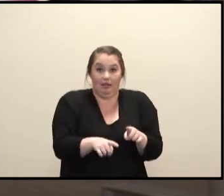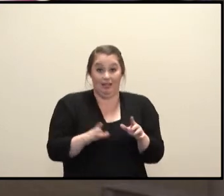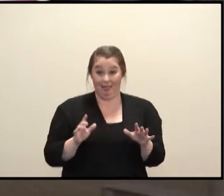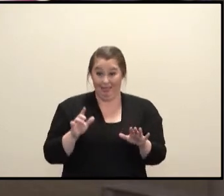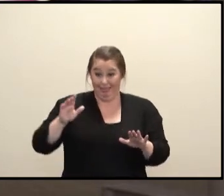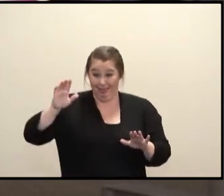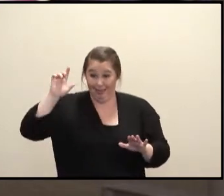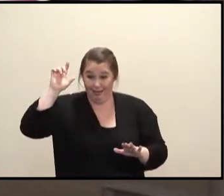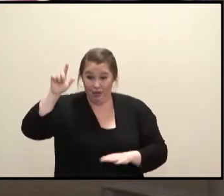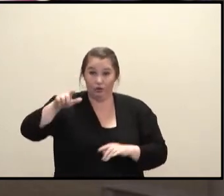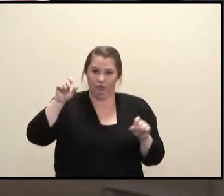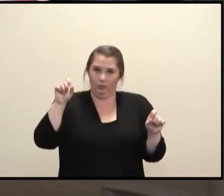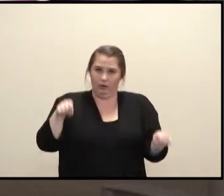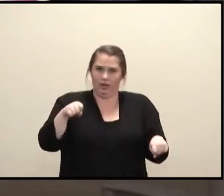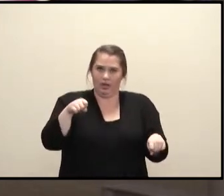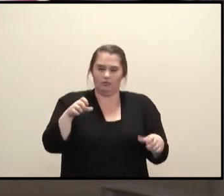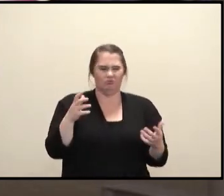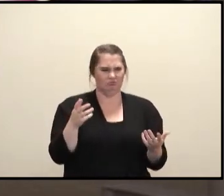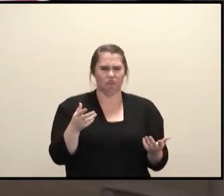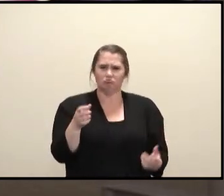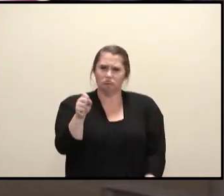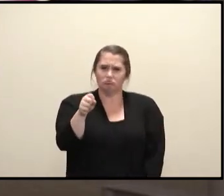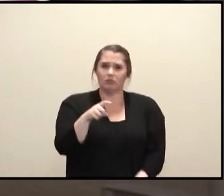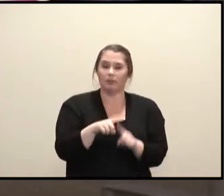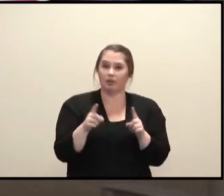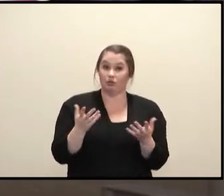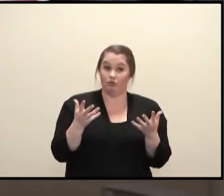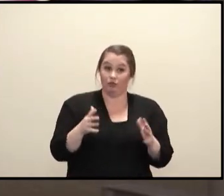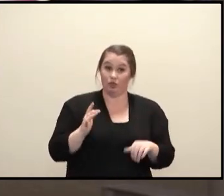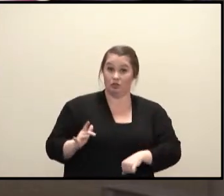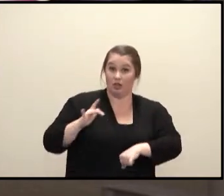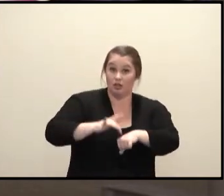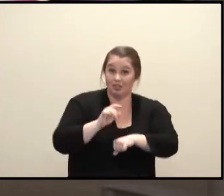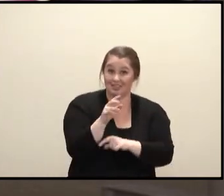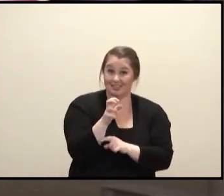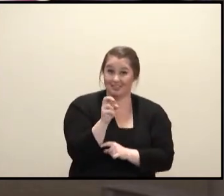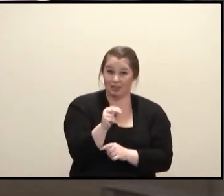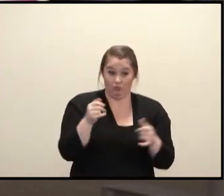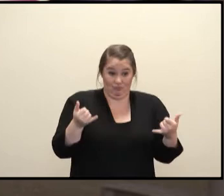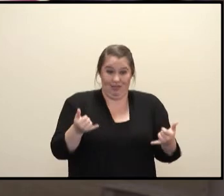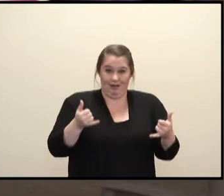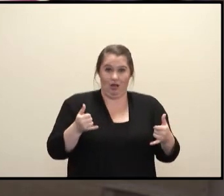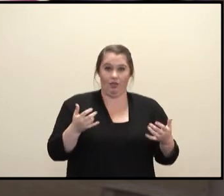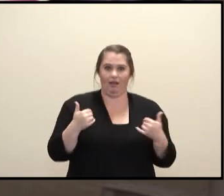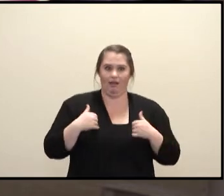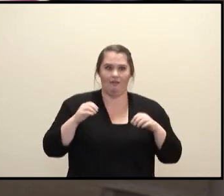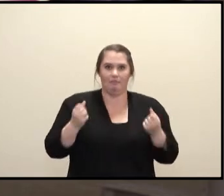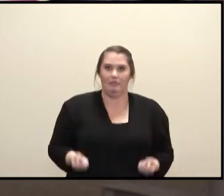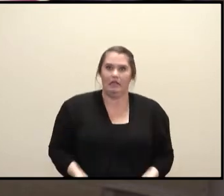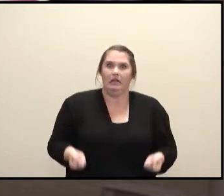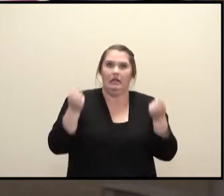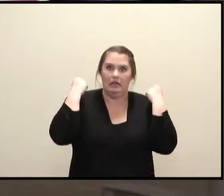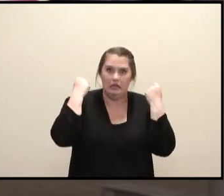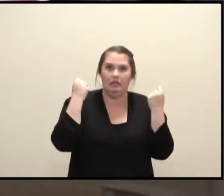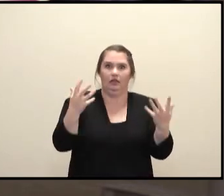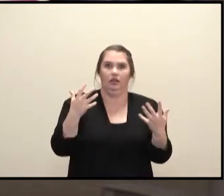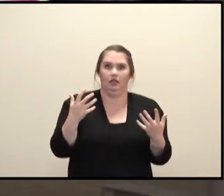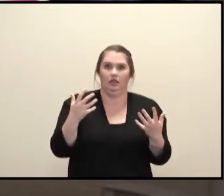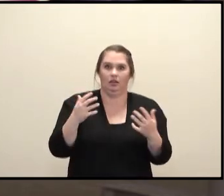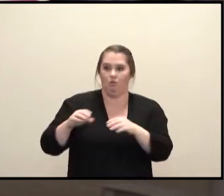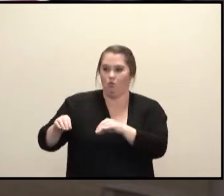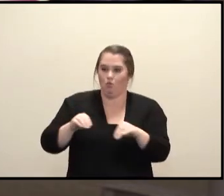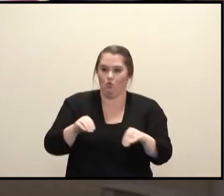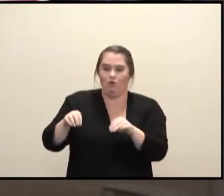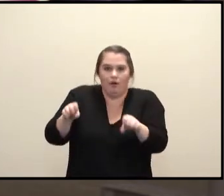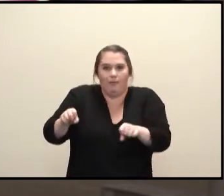that, probably, but you've been to Tennyson, right? They've been to Tennyson, they're living in the portable village, they're having some real challenges. We want to get them out of there as